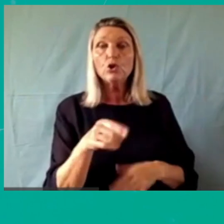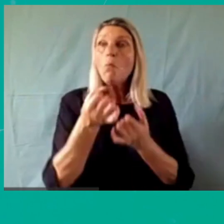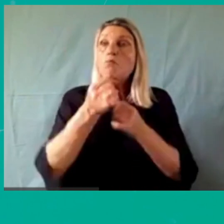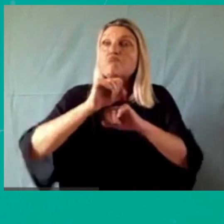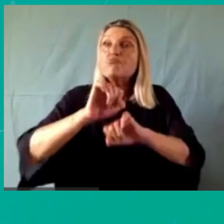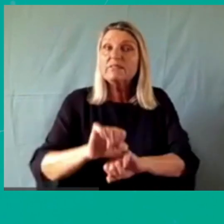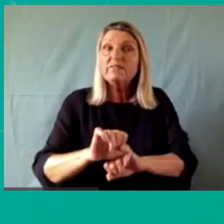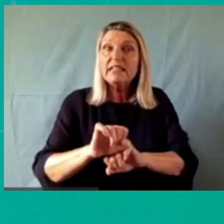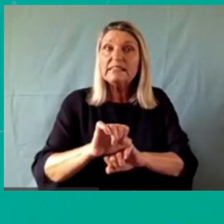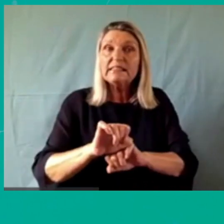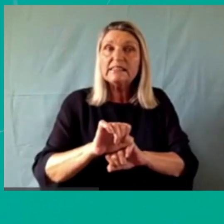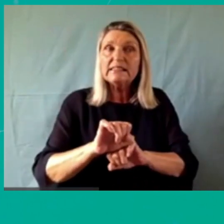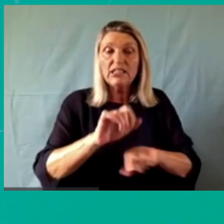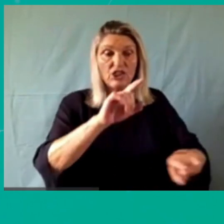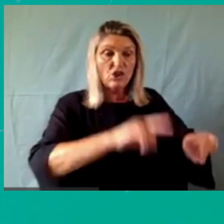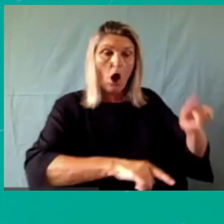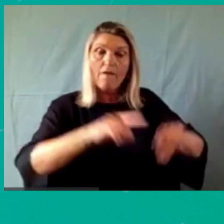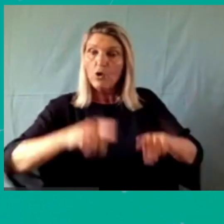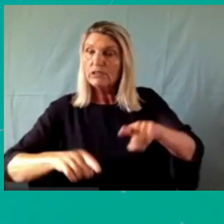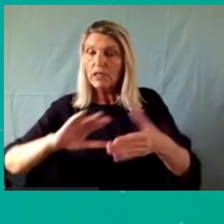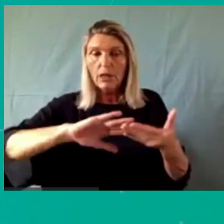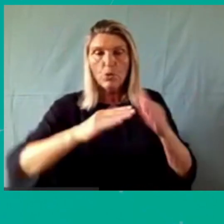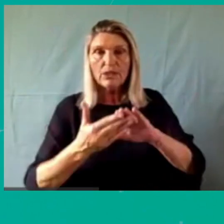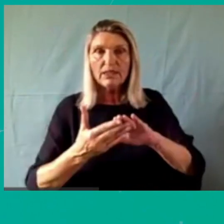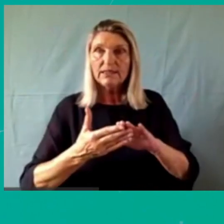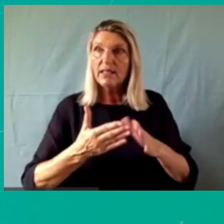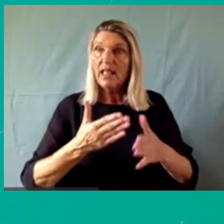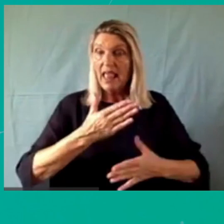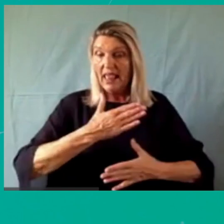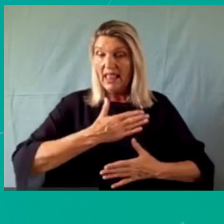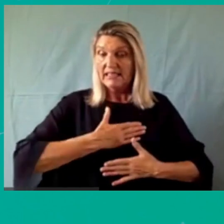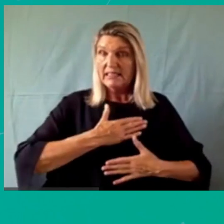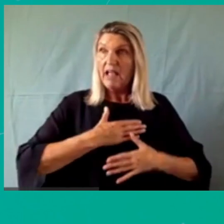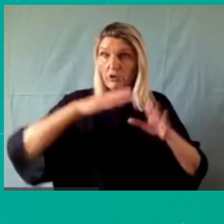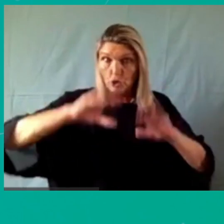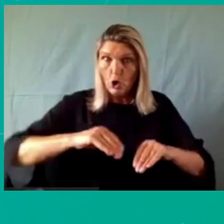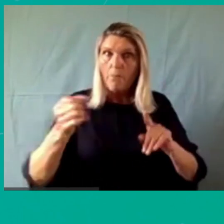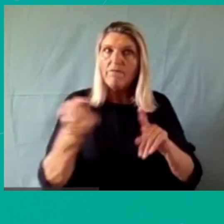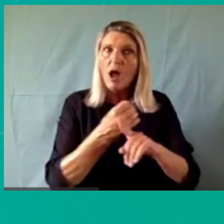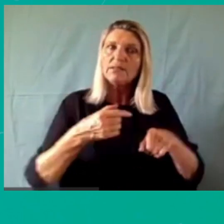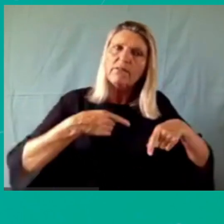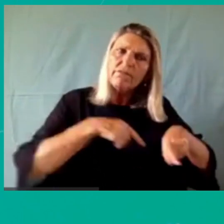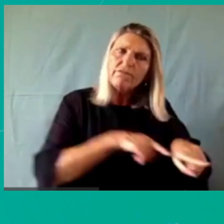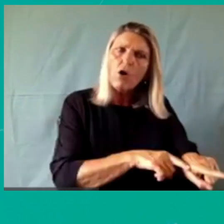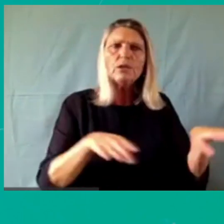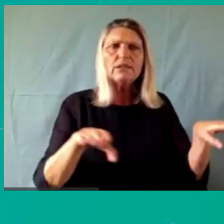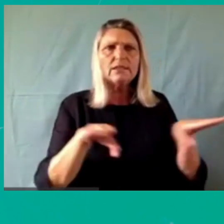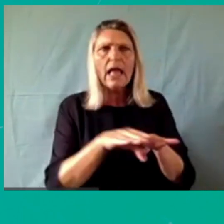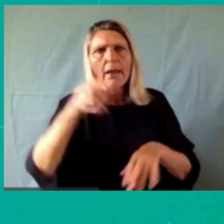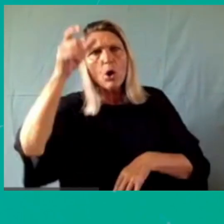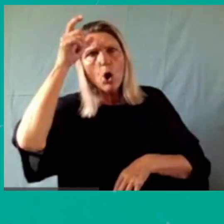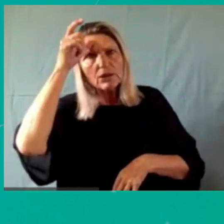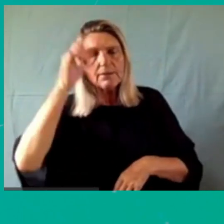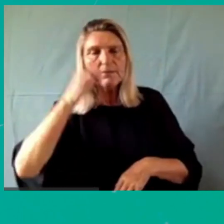Diverse Communities Fund. The safeguarding approach is consistent with Te Ao Māori concepts, values, and